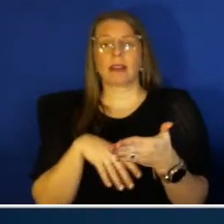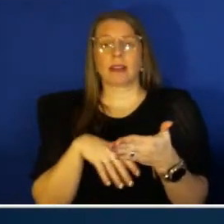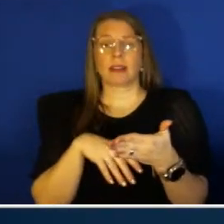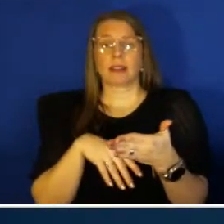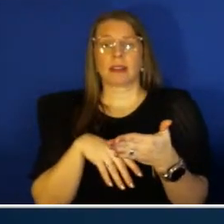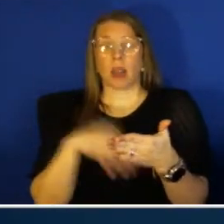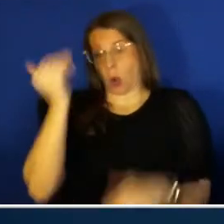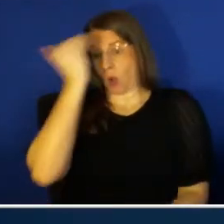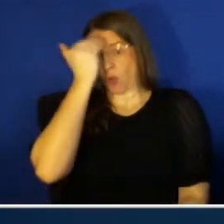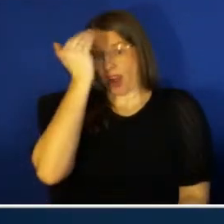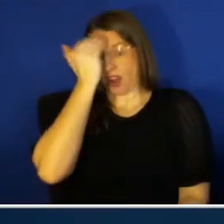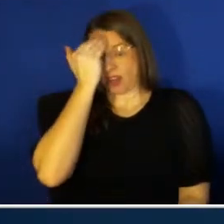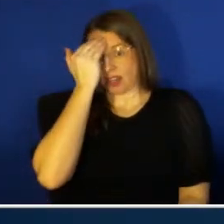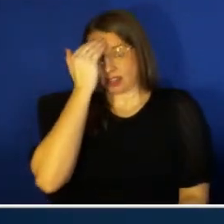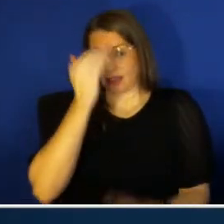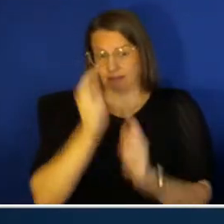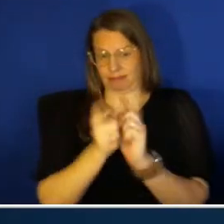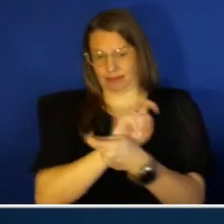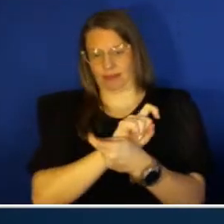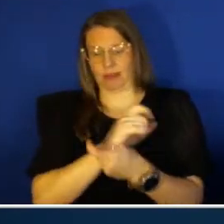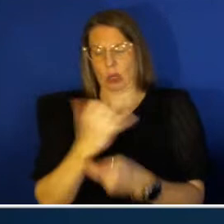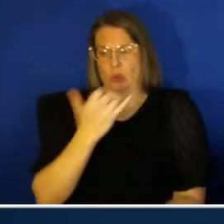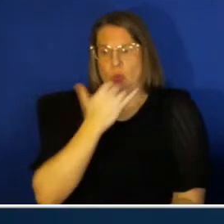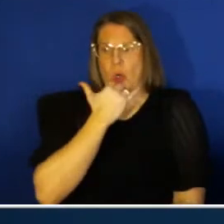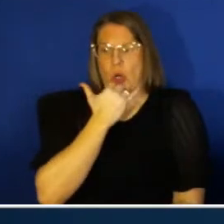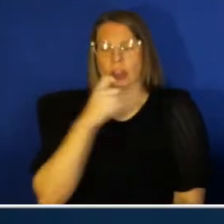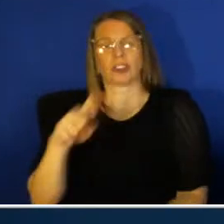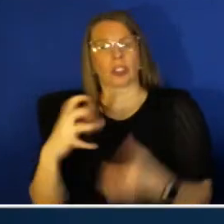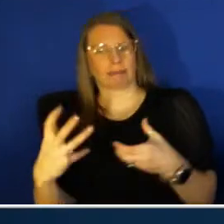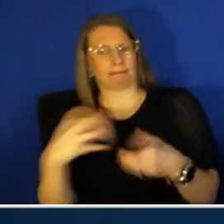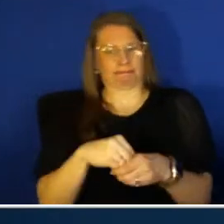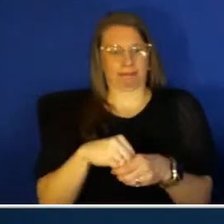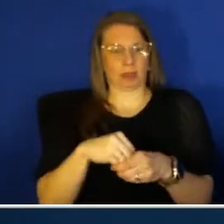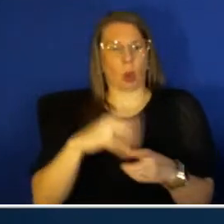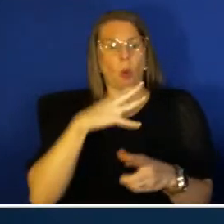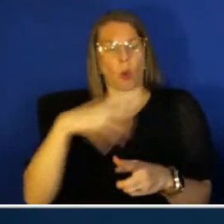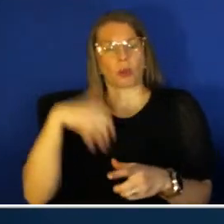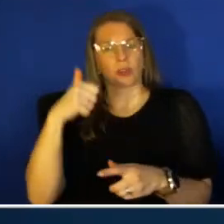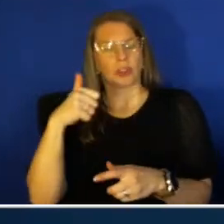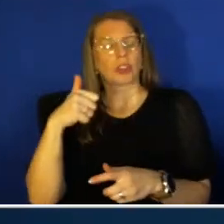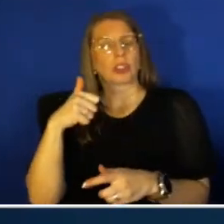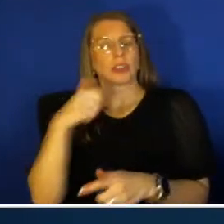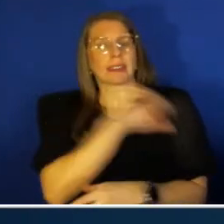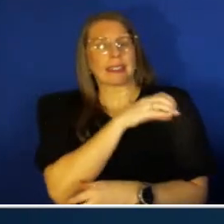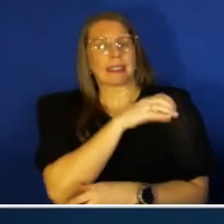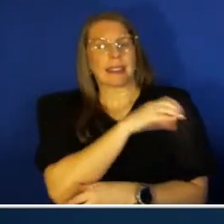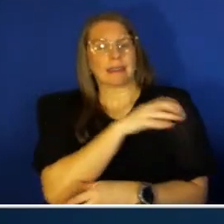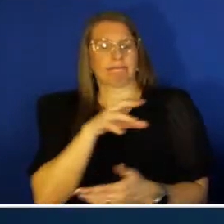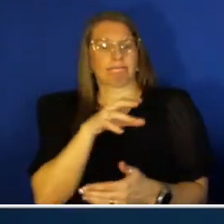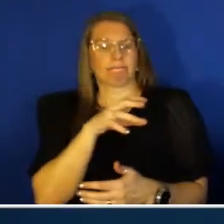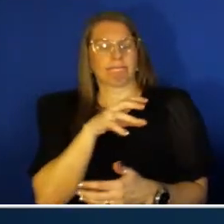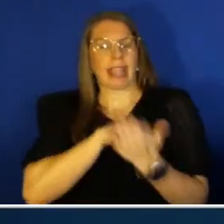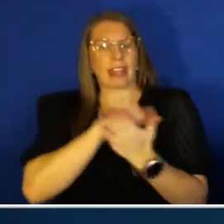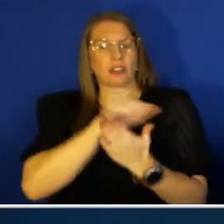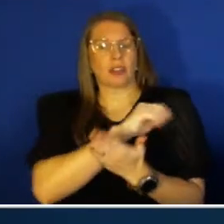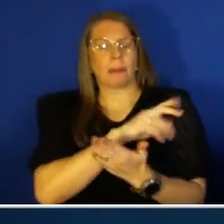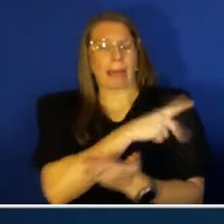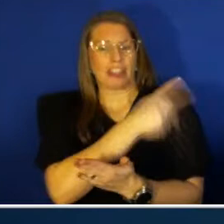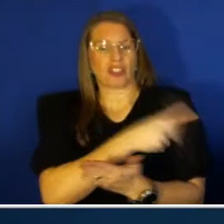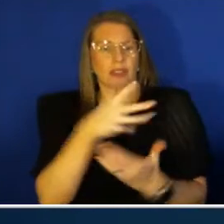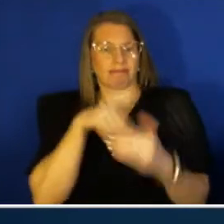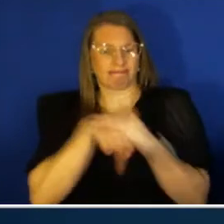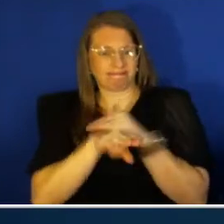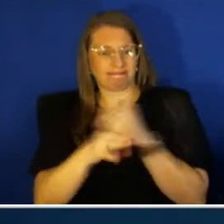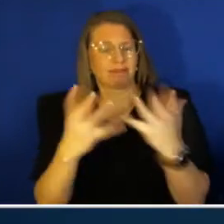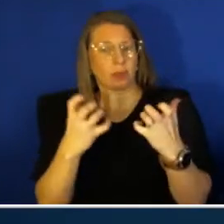is wrong. We really want older cancer patients to have access to clinical trials. We also want to make sure that these new treatments are